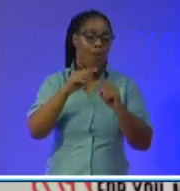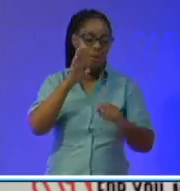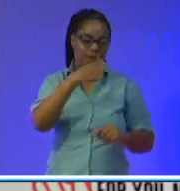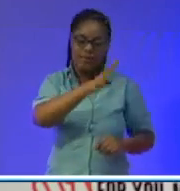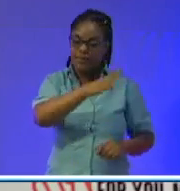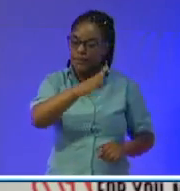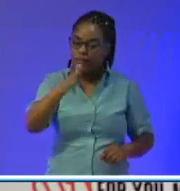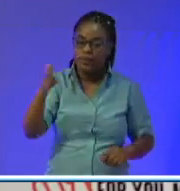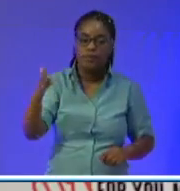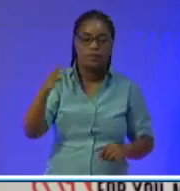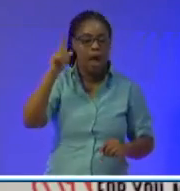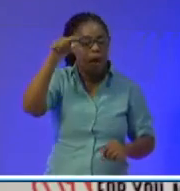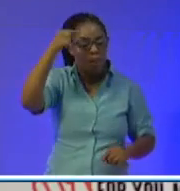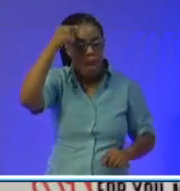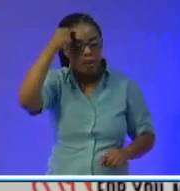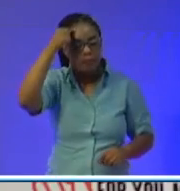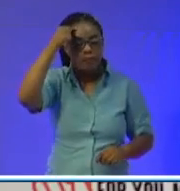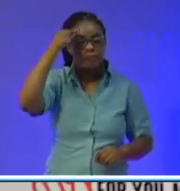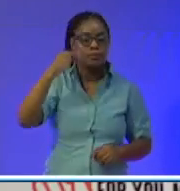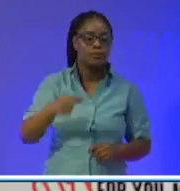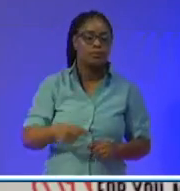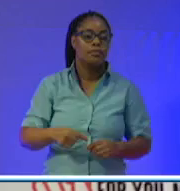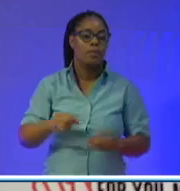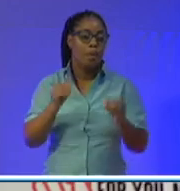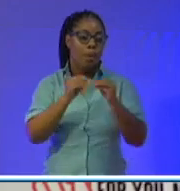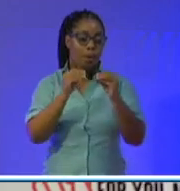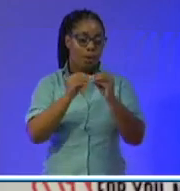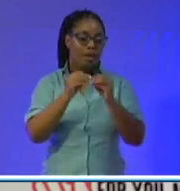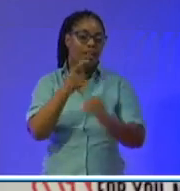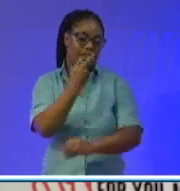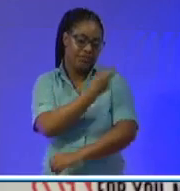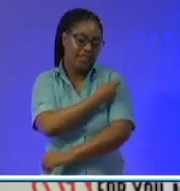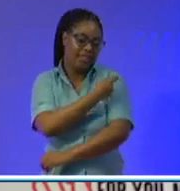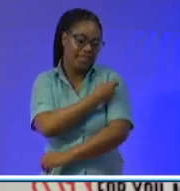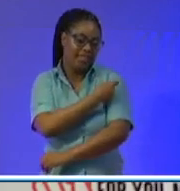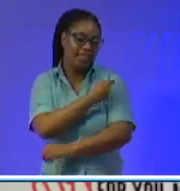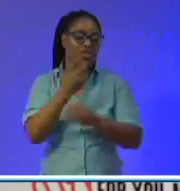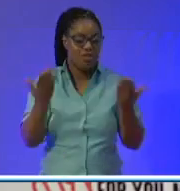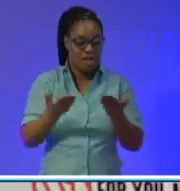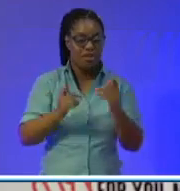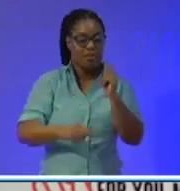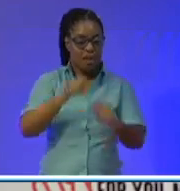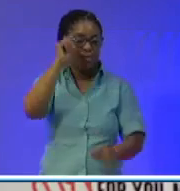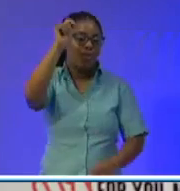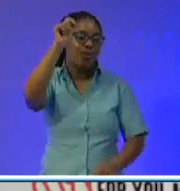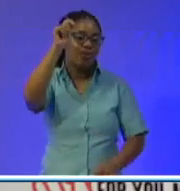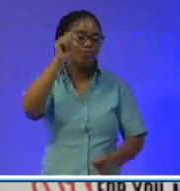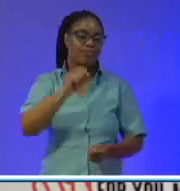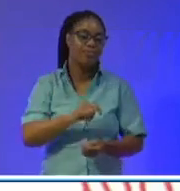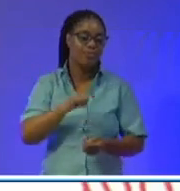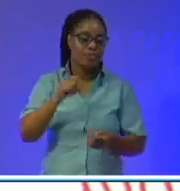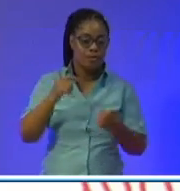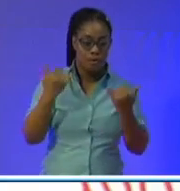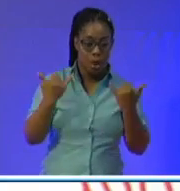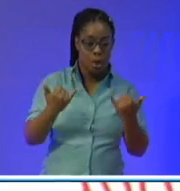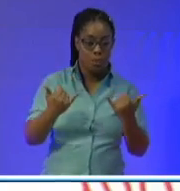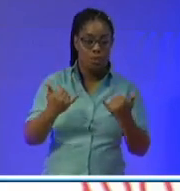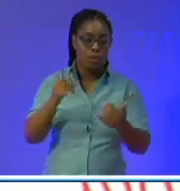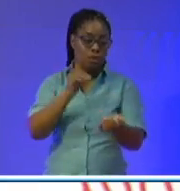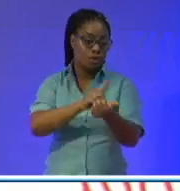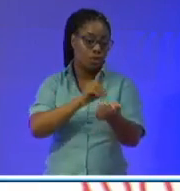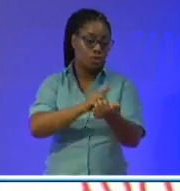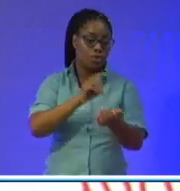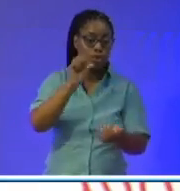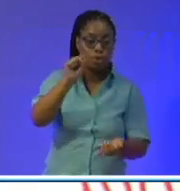channels, to get more vaccines into the country. Now hand you over to Dr. Surjit Singh. Thanks, Honourable